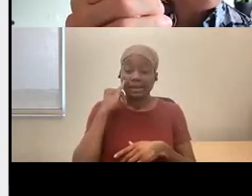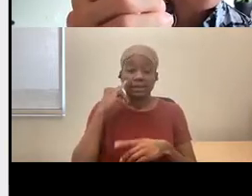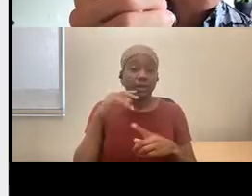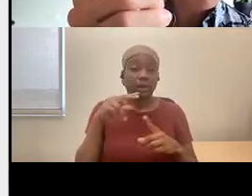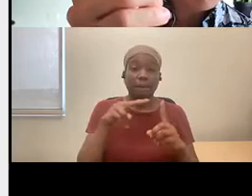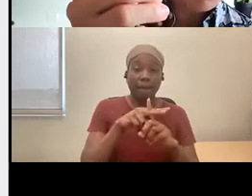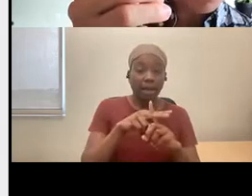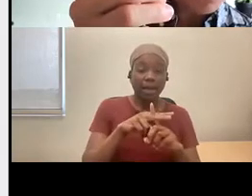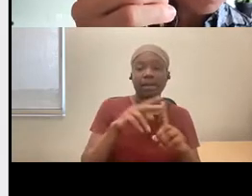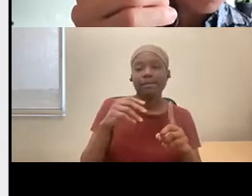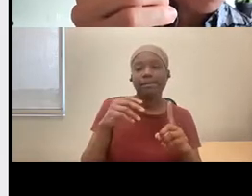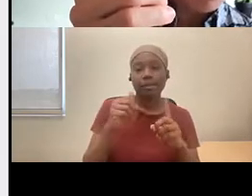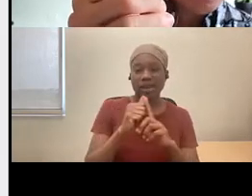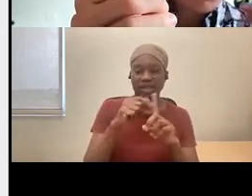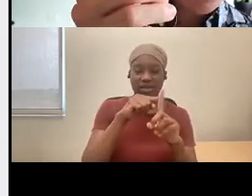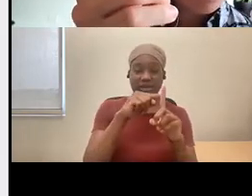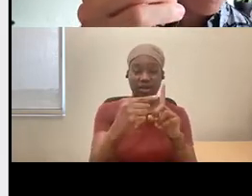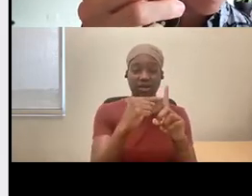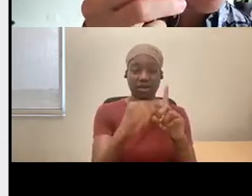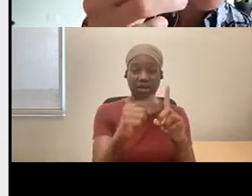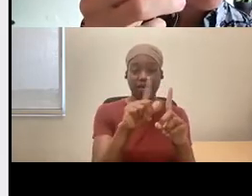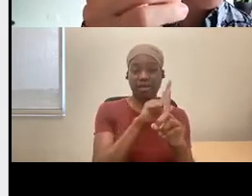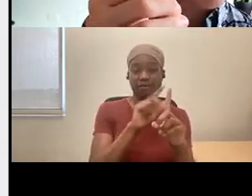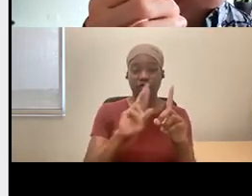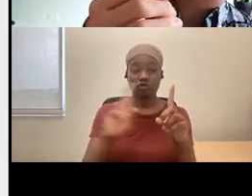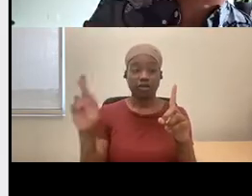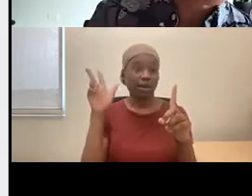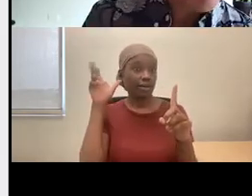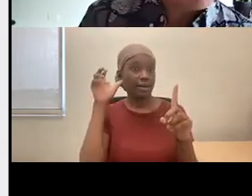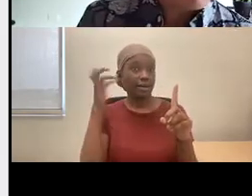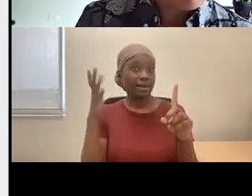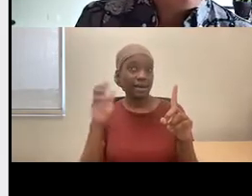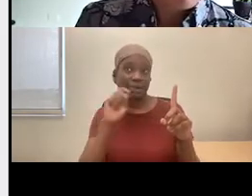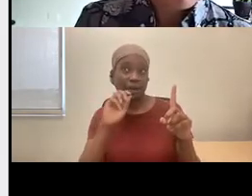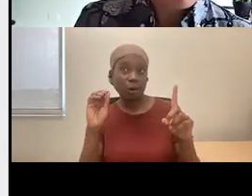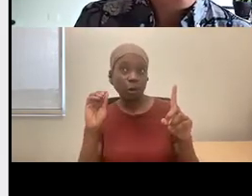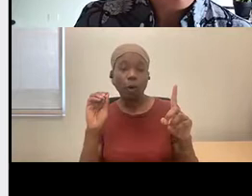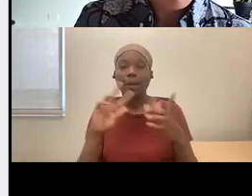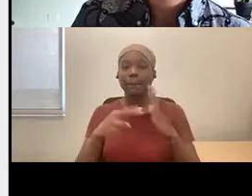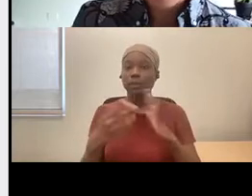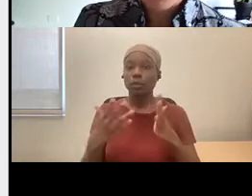and right for the listening through the earbuds, it wouldn't take control of the mic.